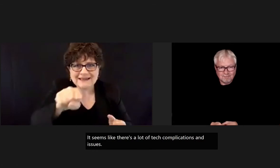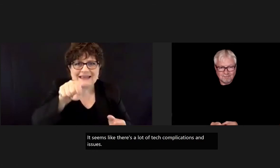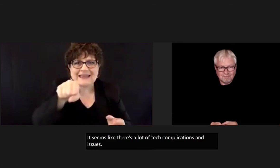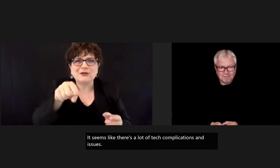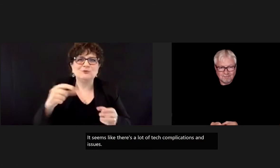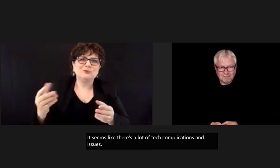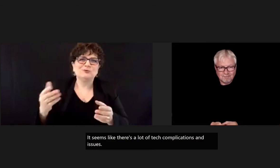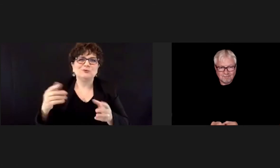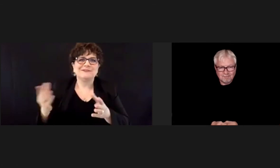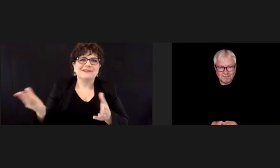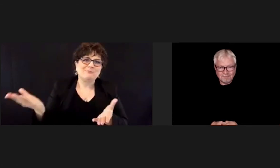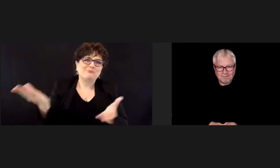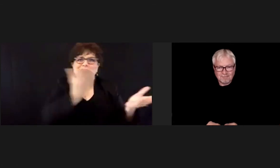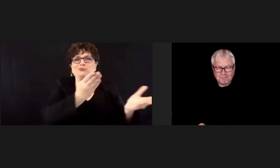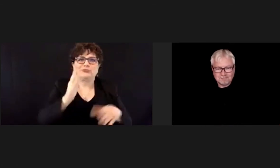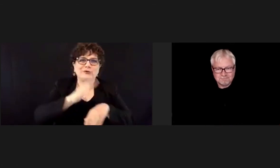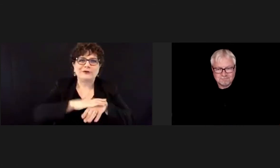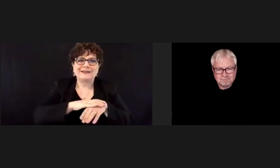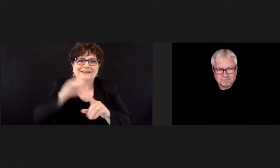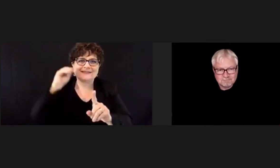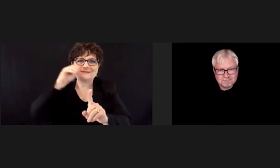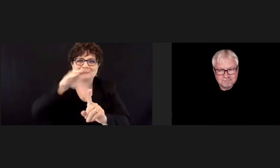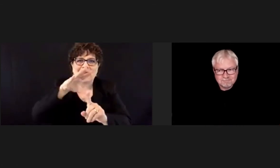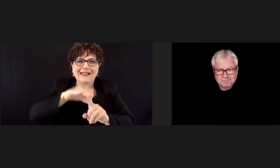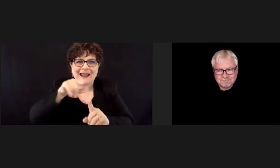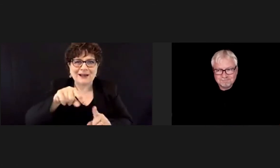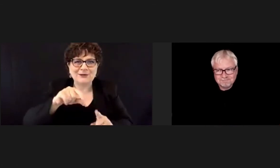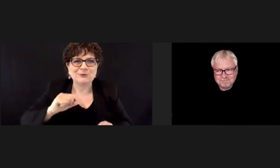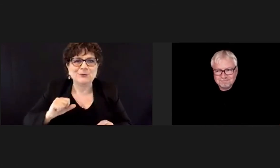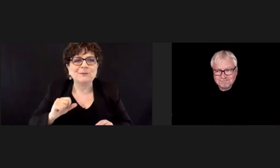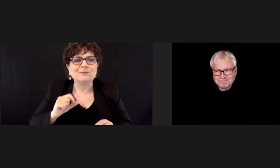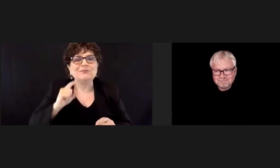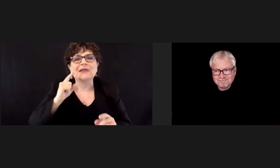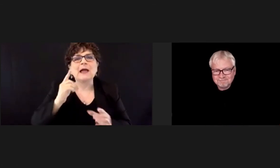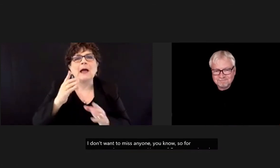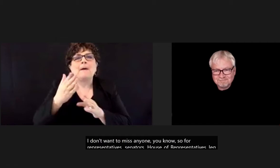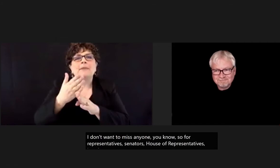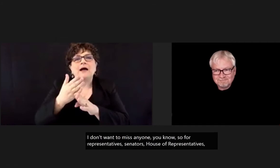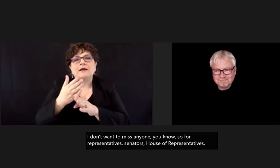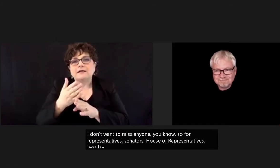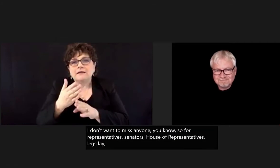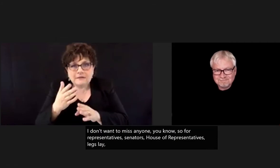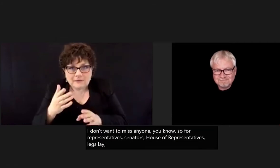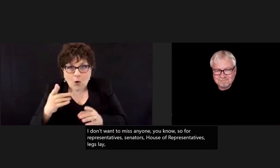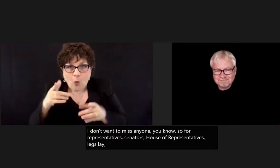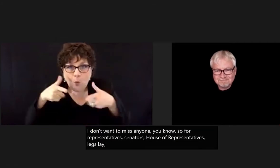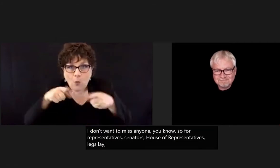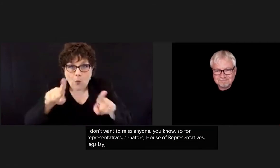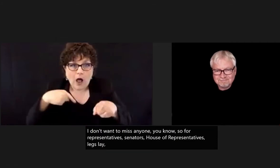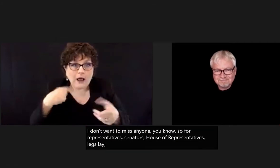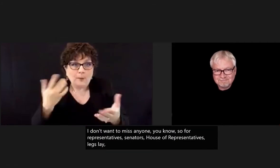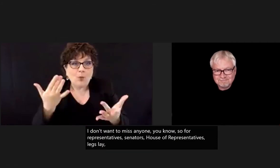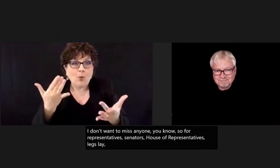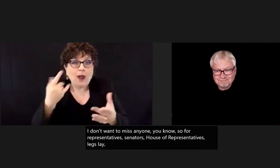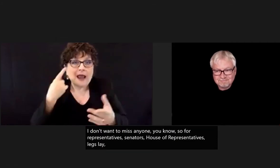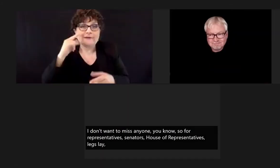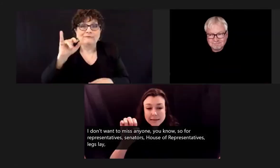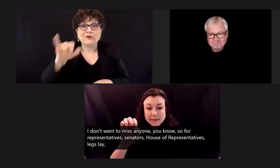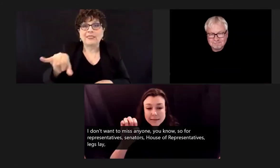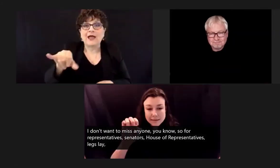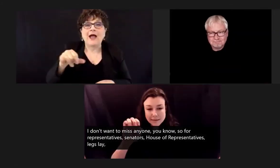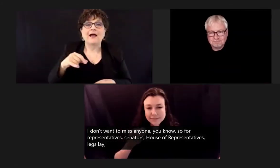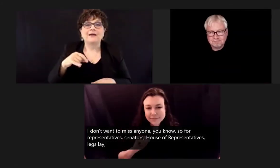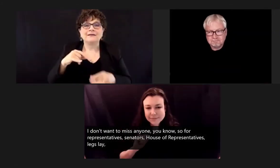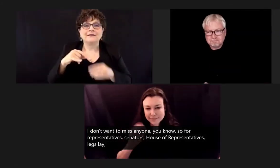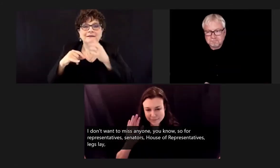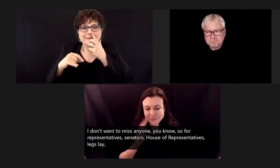please type and let me know that you're here, so we can go ahead and bring you on and spotlight you. If you would type in the chat,